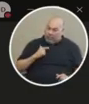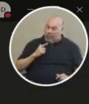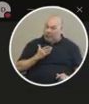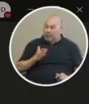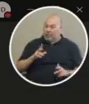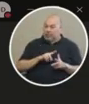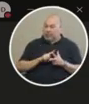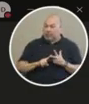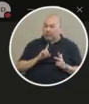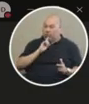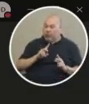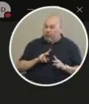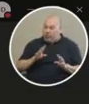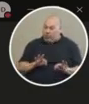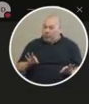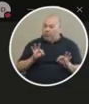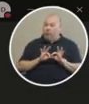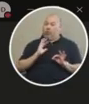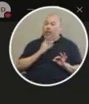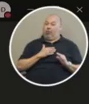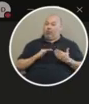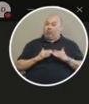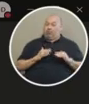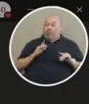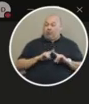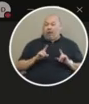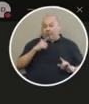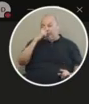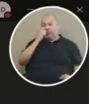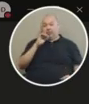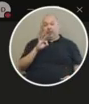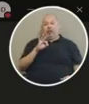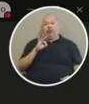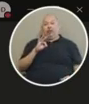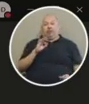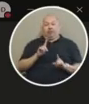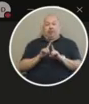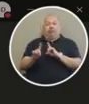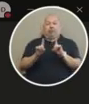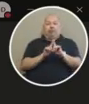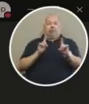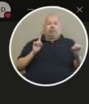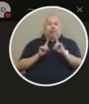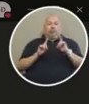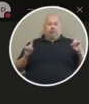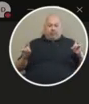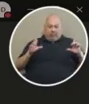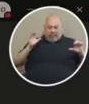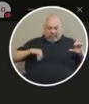that are very important to our community. But because social distancing